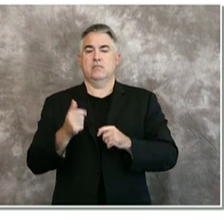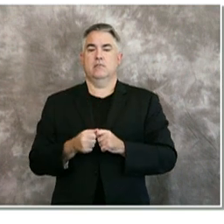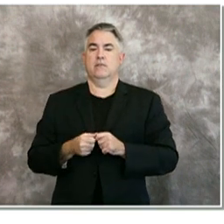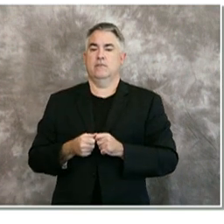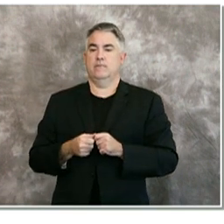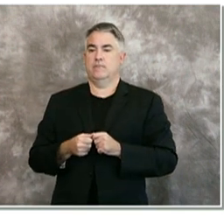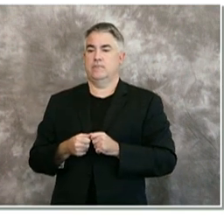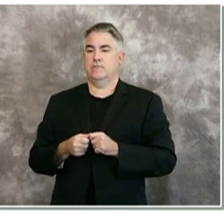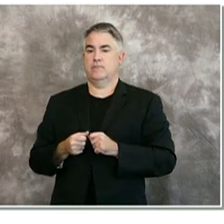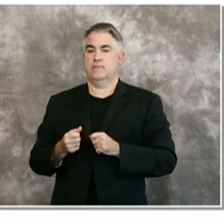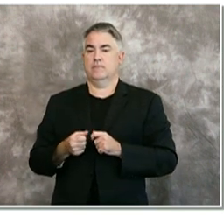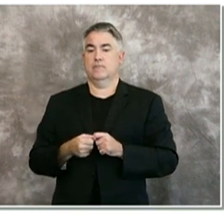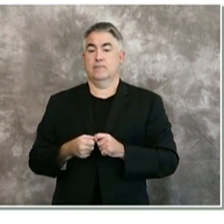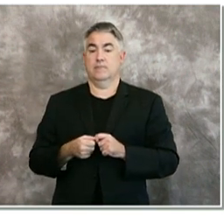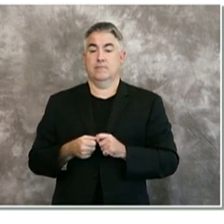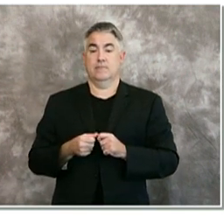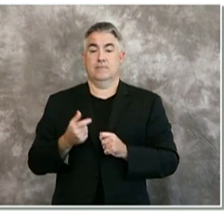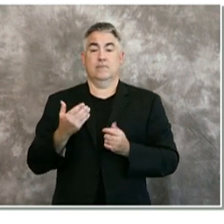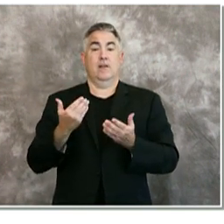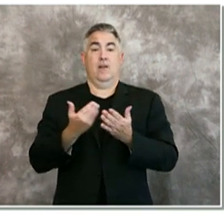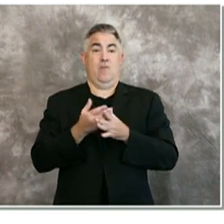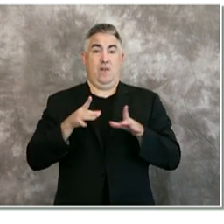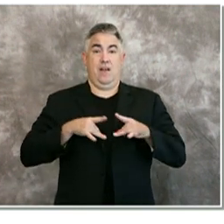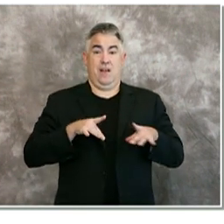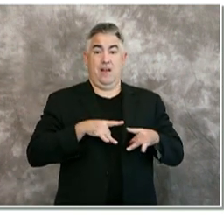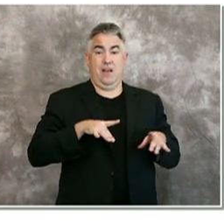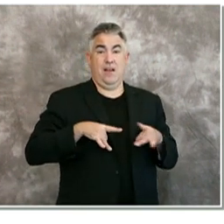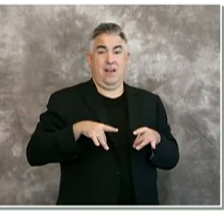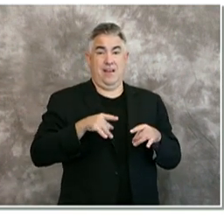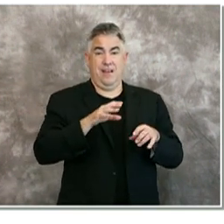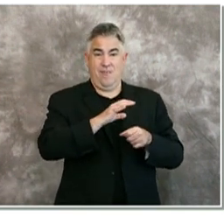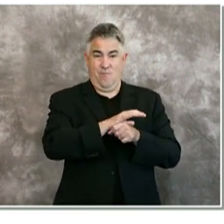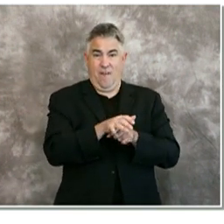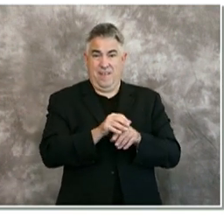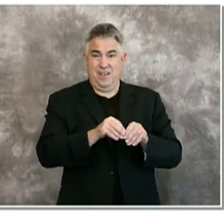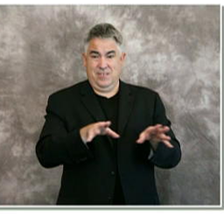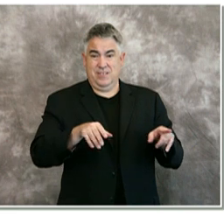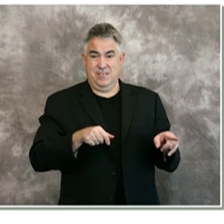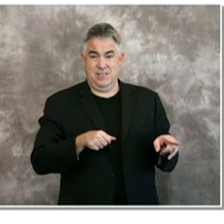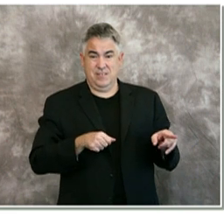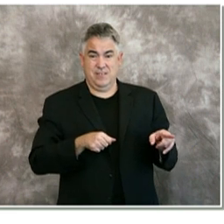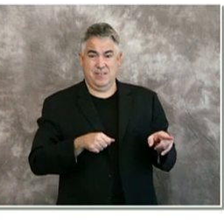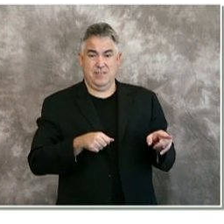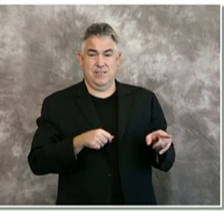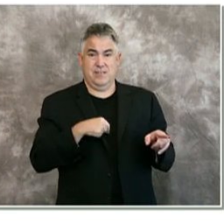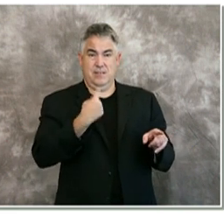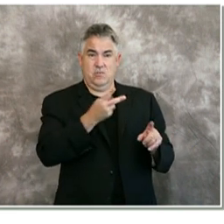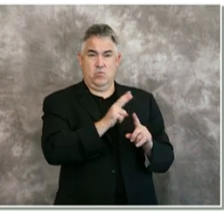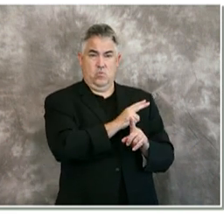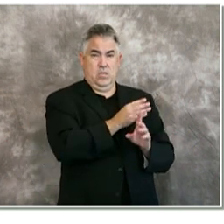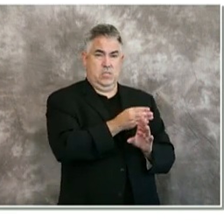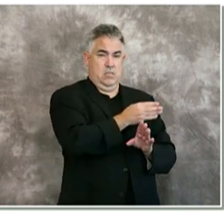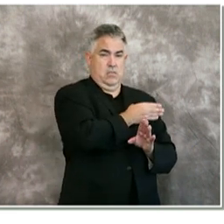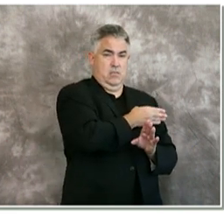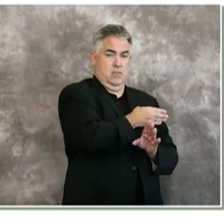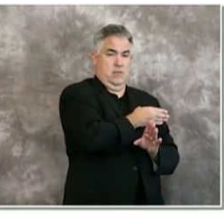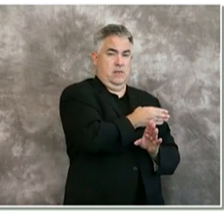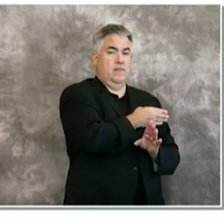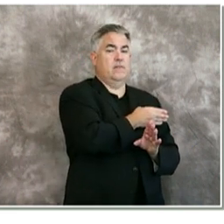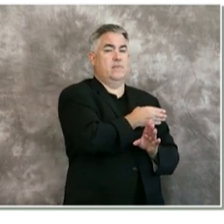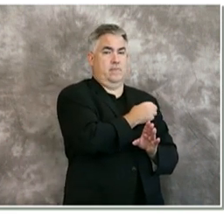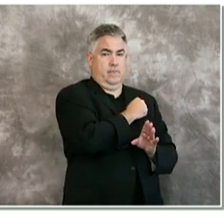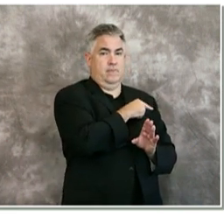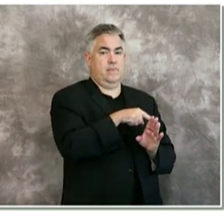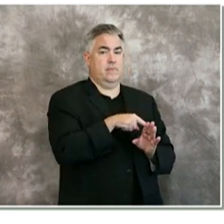So for new cases, we have shown over the past 2 weeks, we have had the